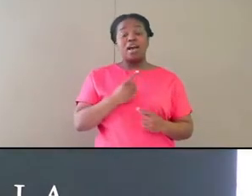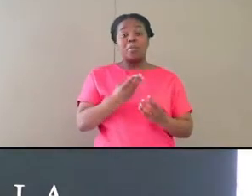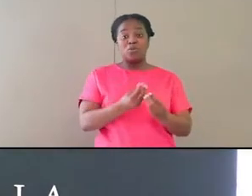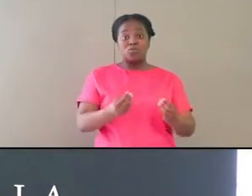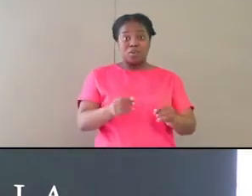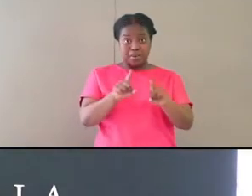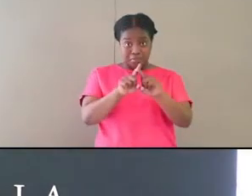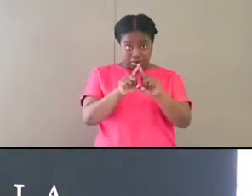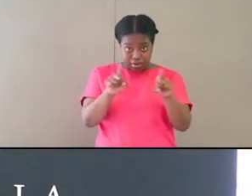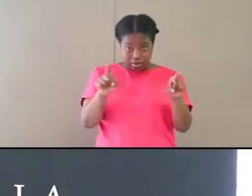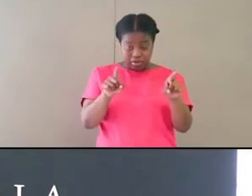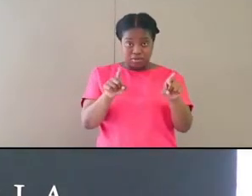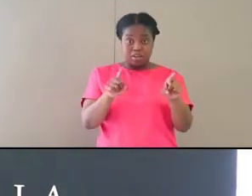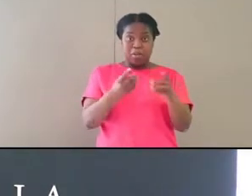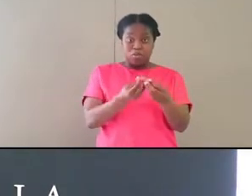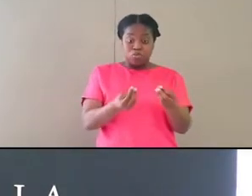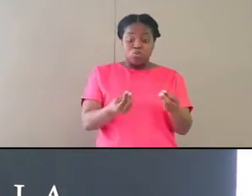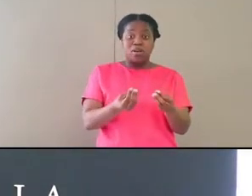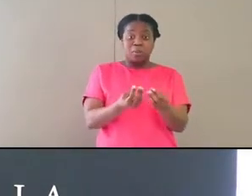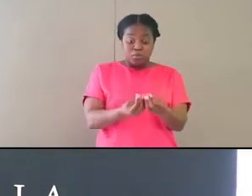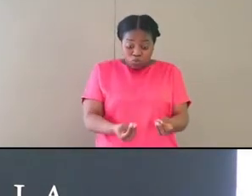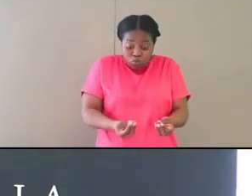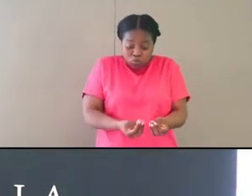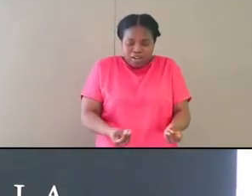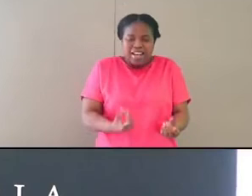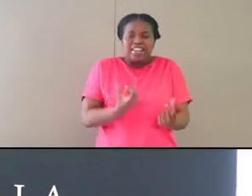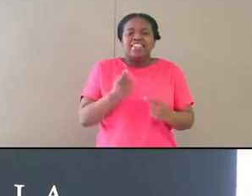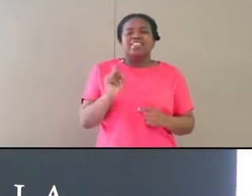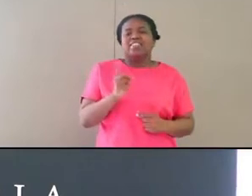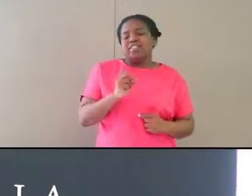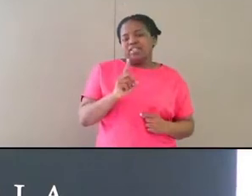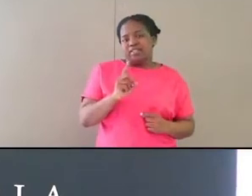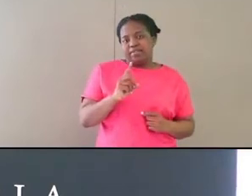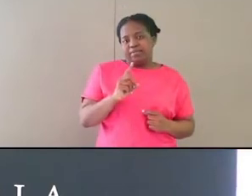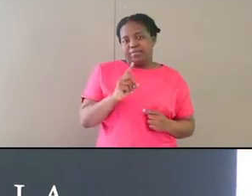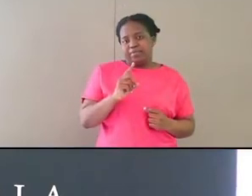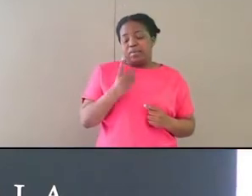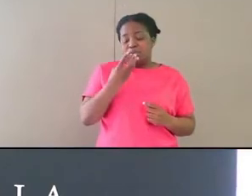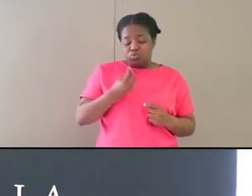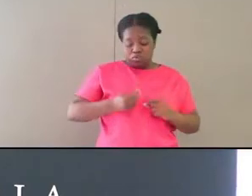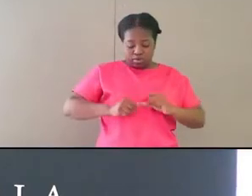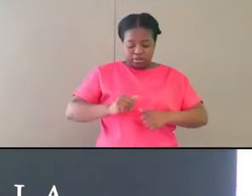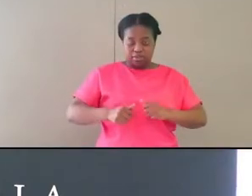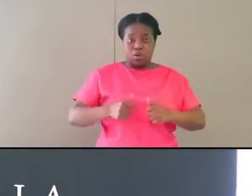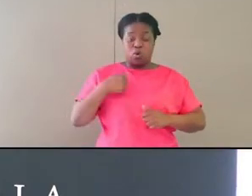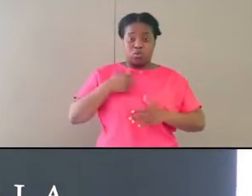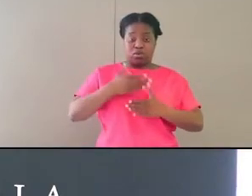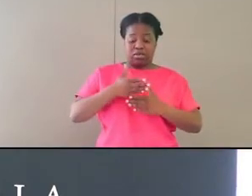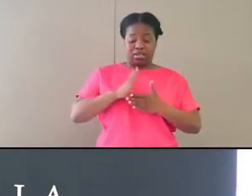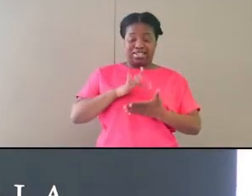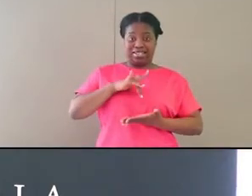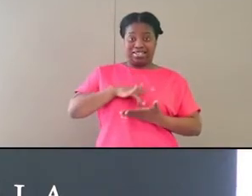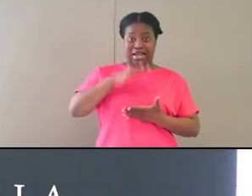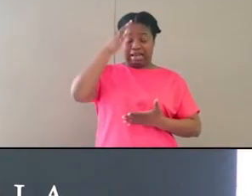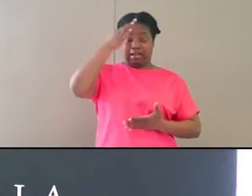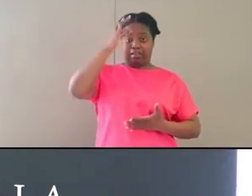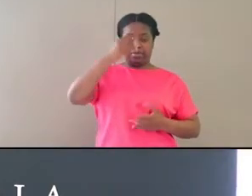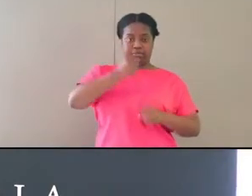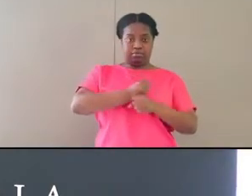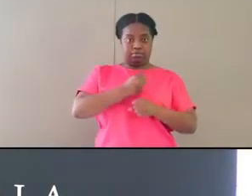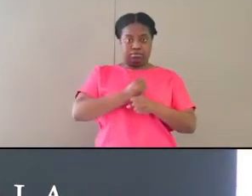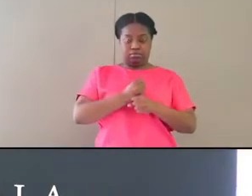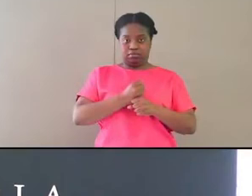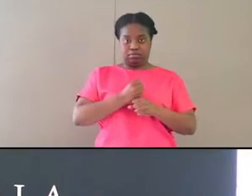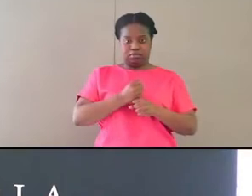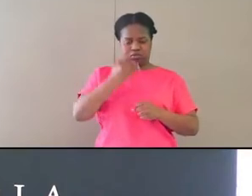our children, and our children's children who will ask us, what did we do when we sat in these positions, when we sat in these places, when we had